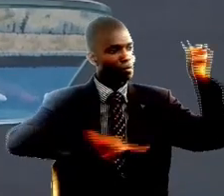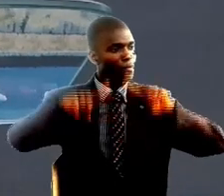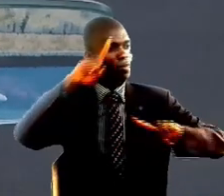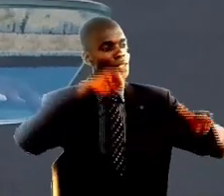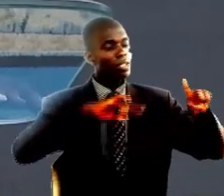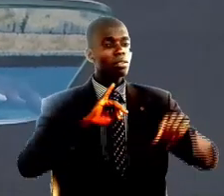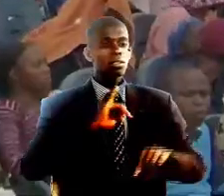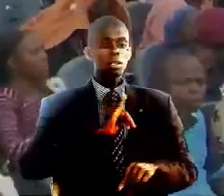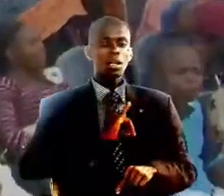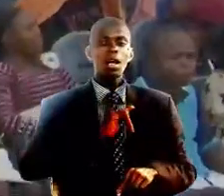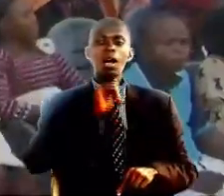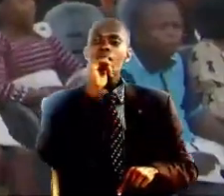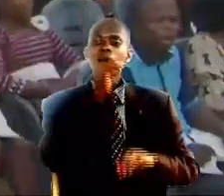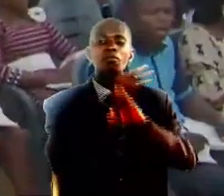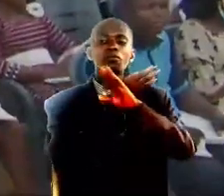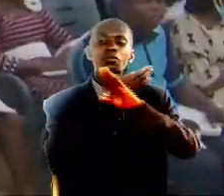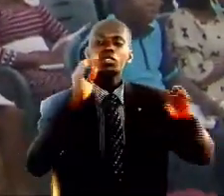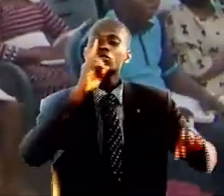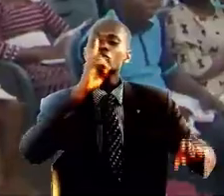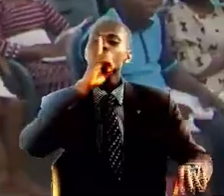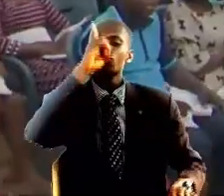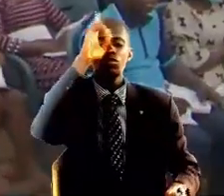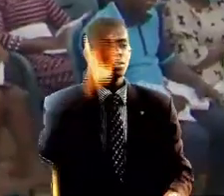I am free indeed.